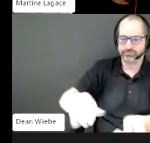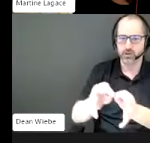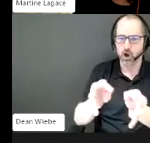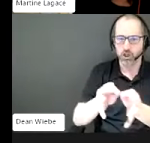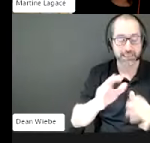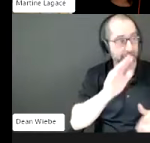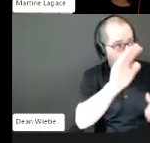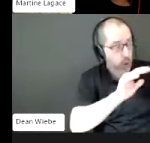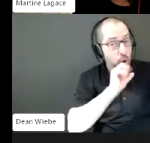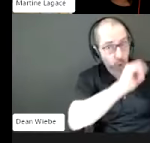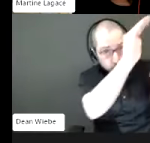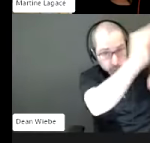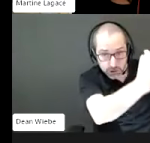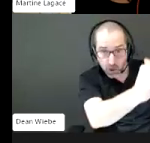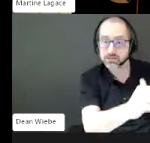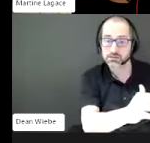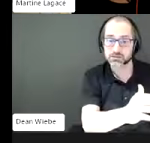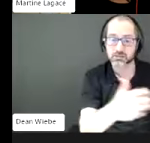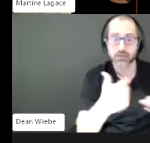and for younger adults, definitely.